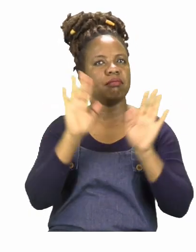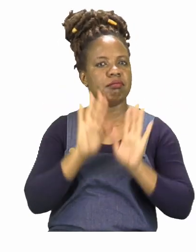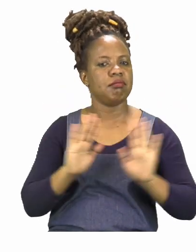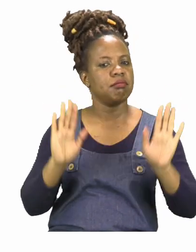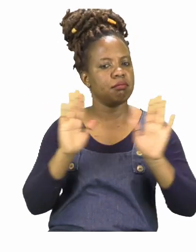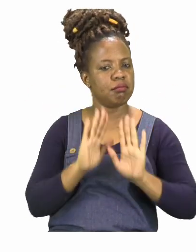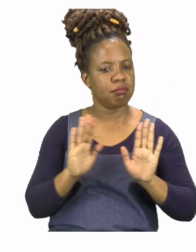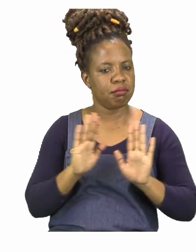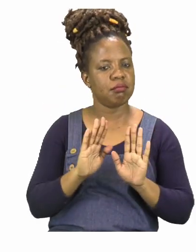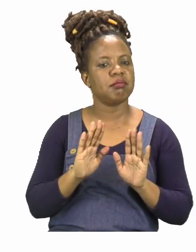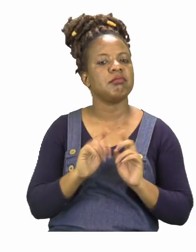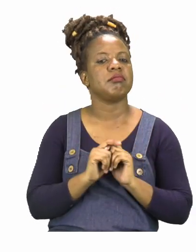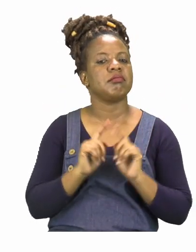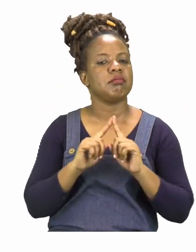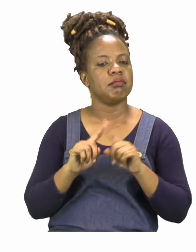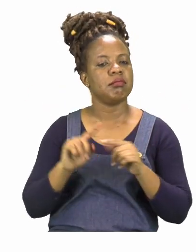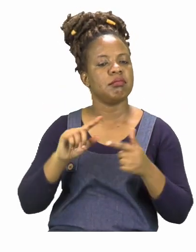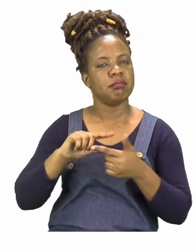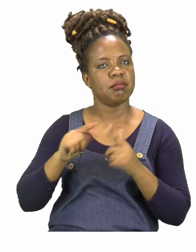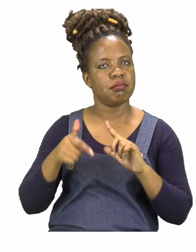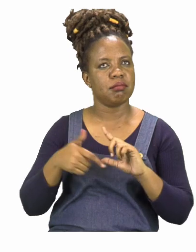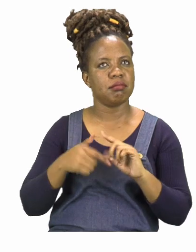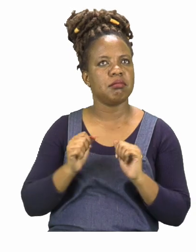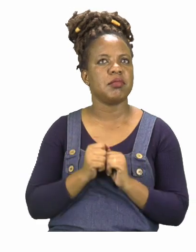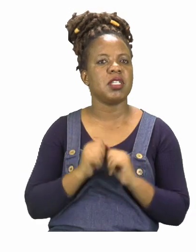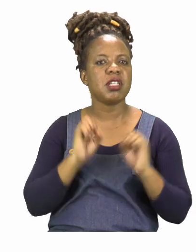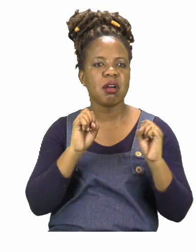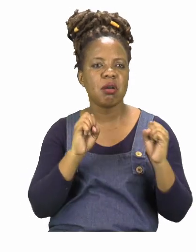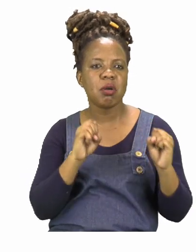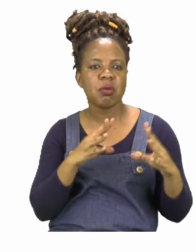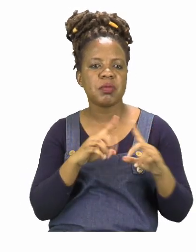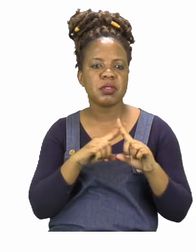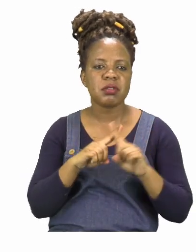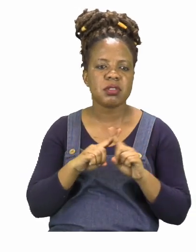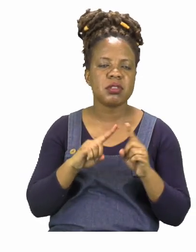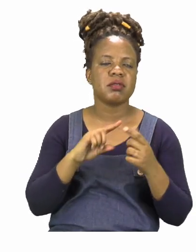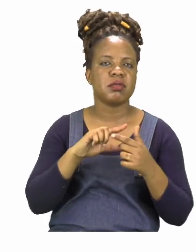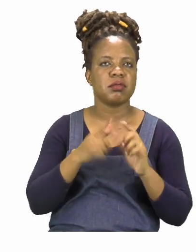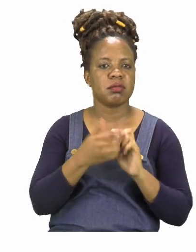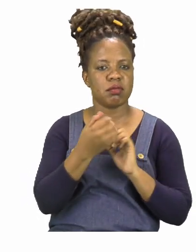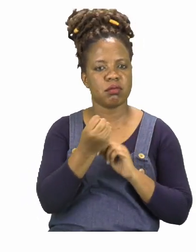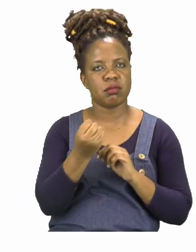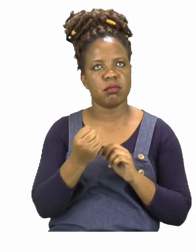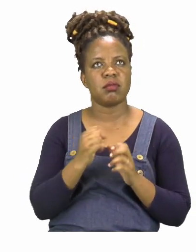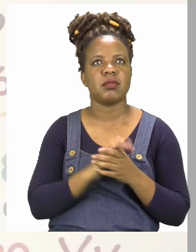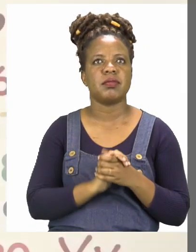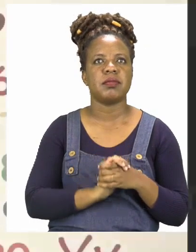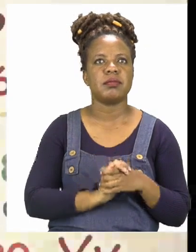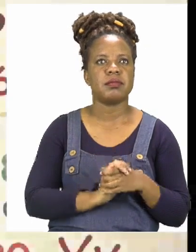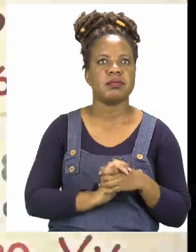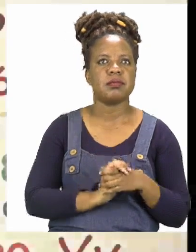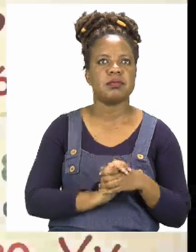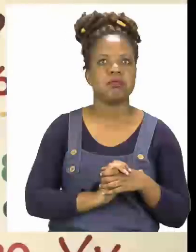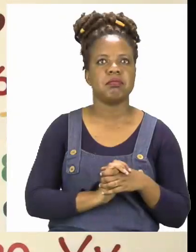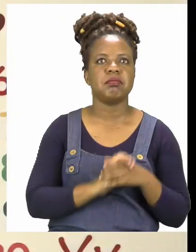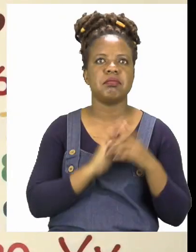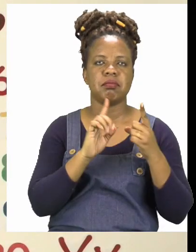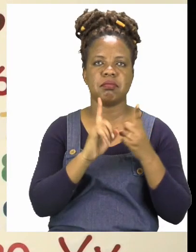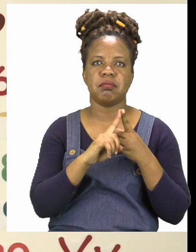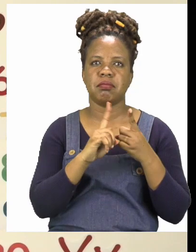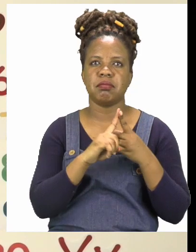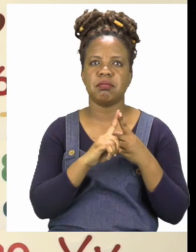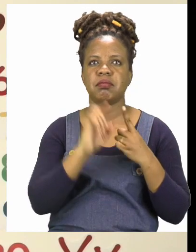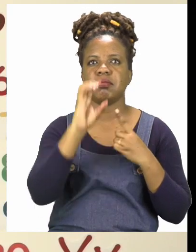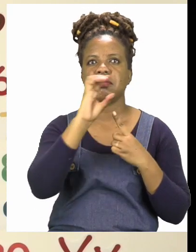have. Just as a reminder, let's take a look at the flashcards to help us with the names of the shapes. Now the